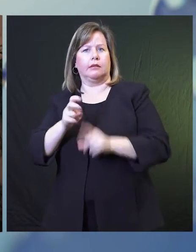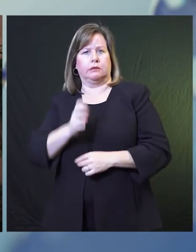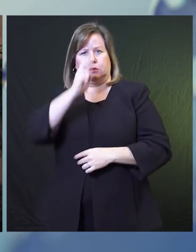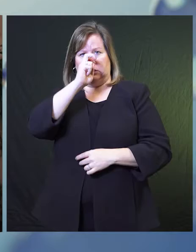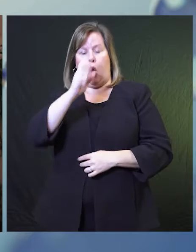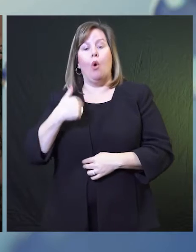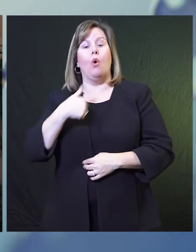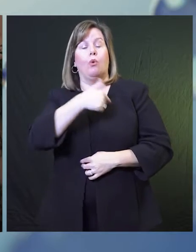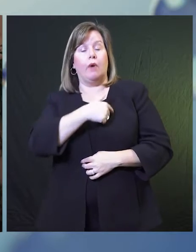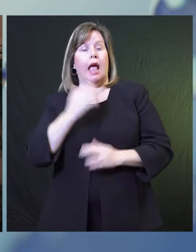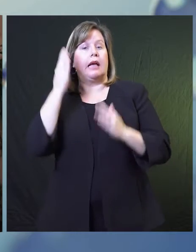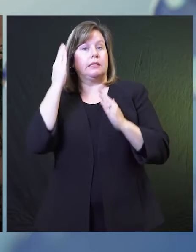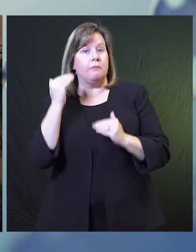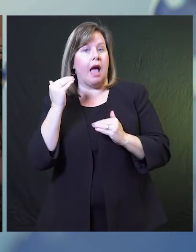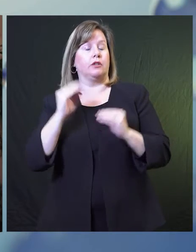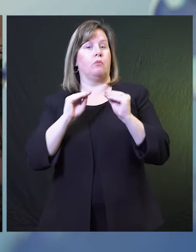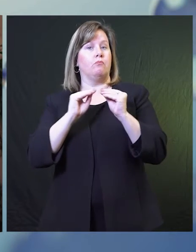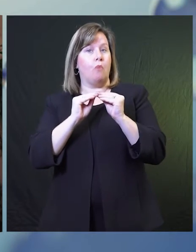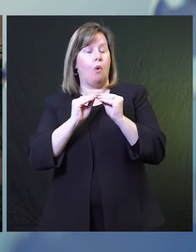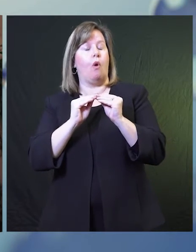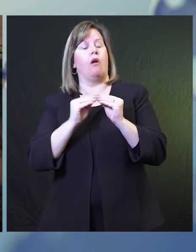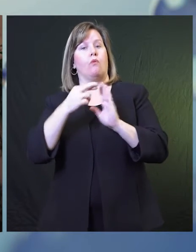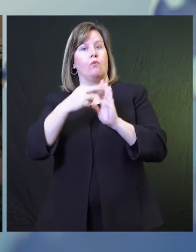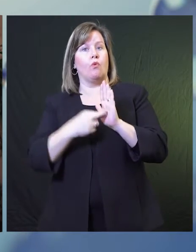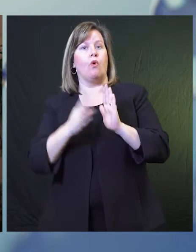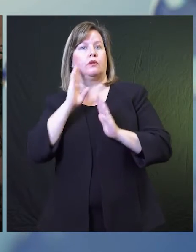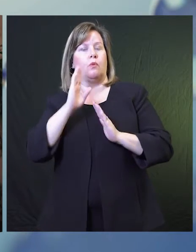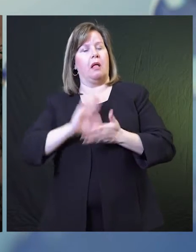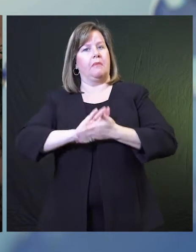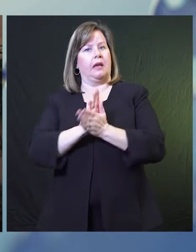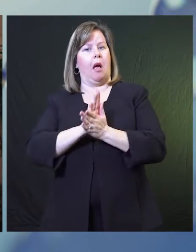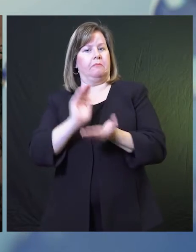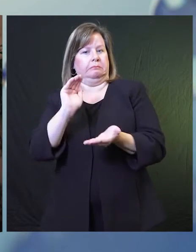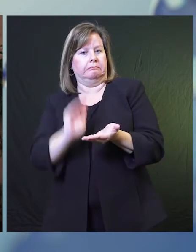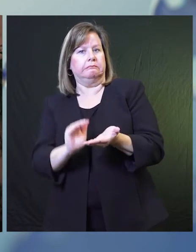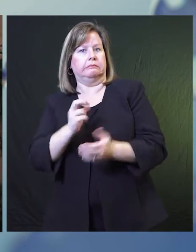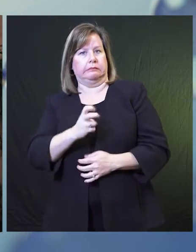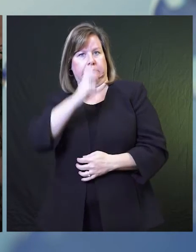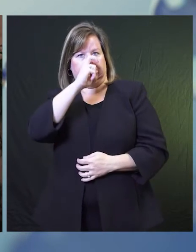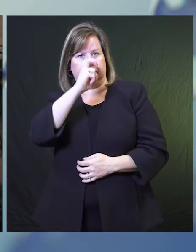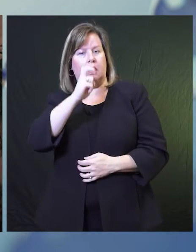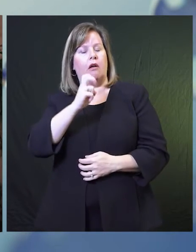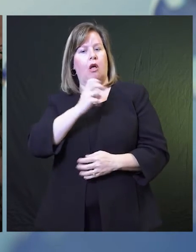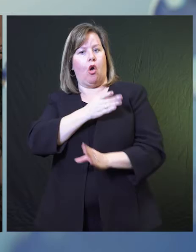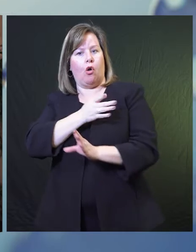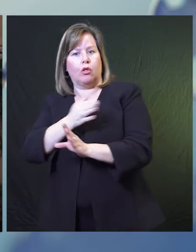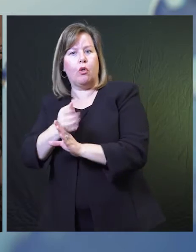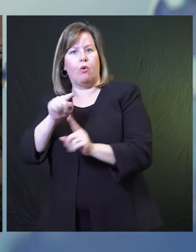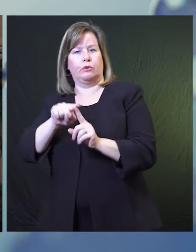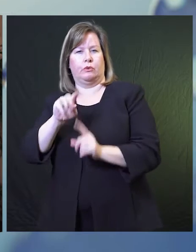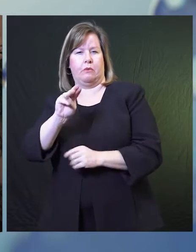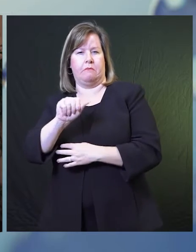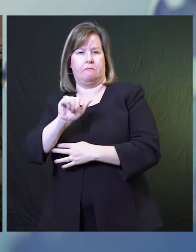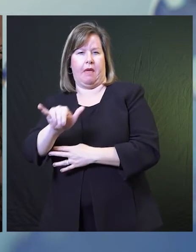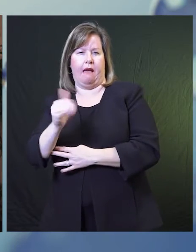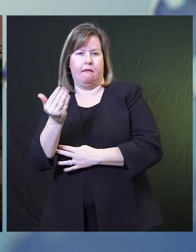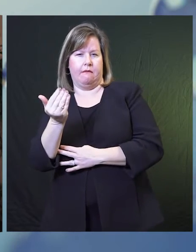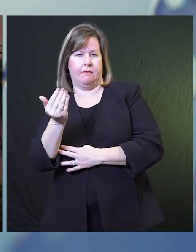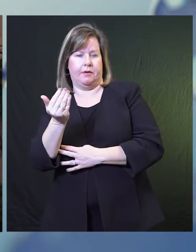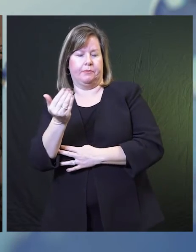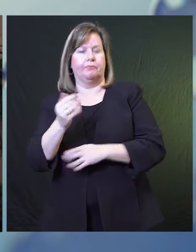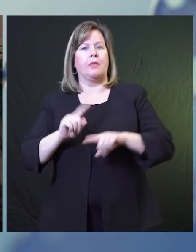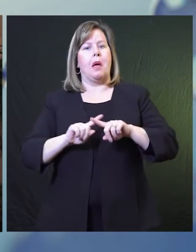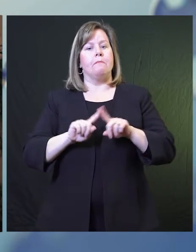I'm not sure exactly what's going to happen as the 15th approaches, how or if we're going to see any further extensions. But I do